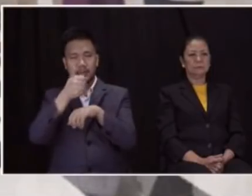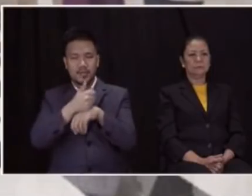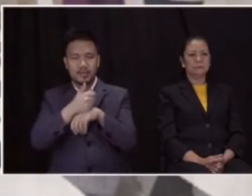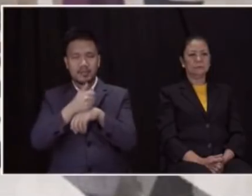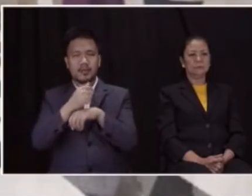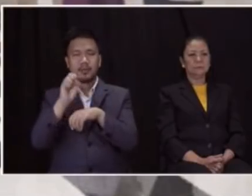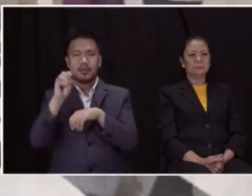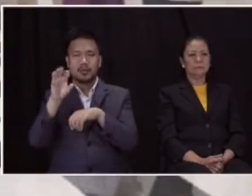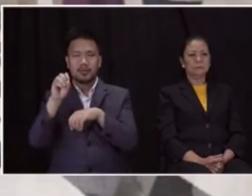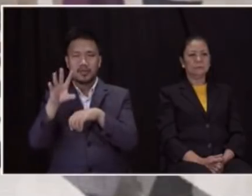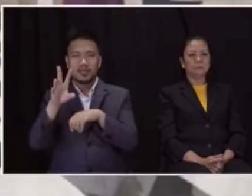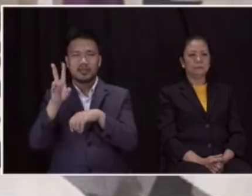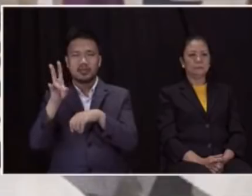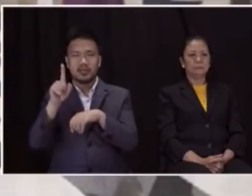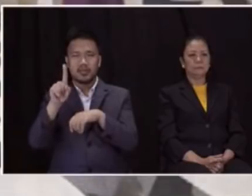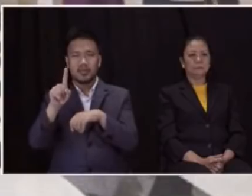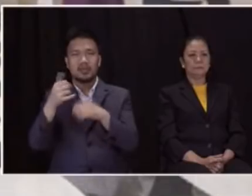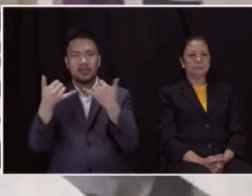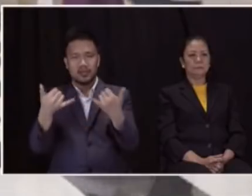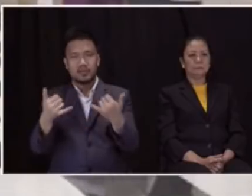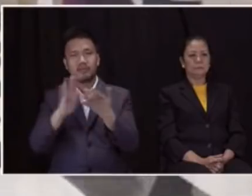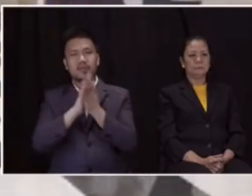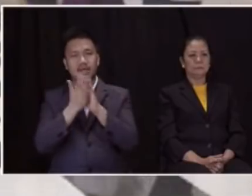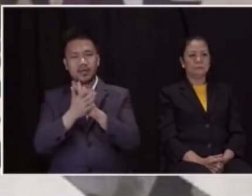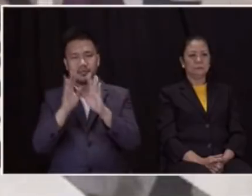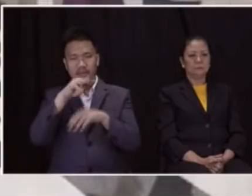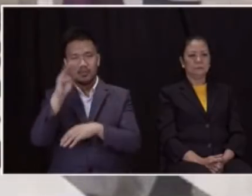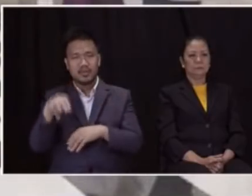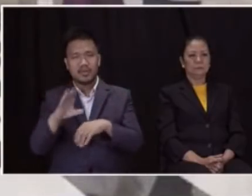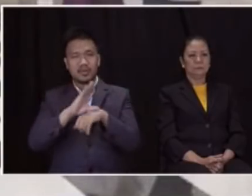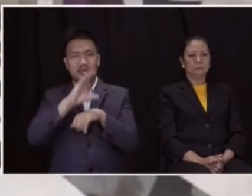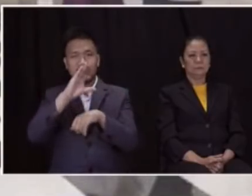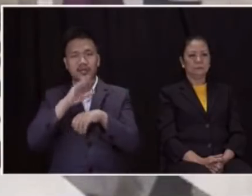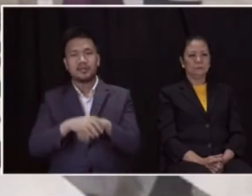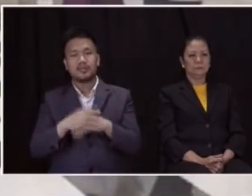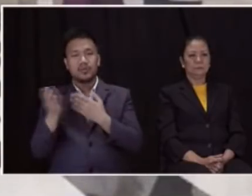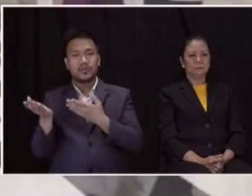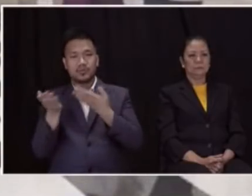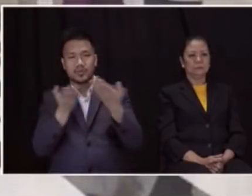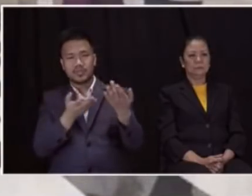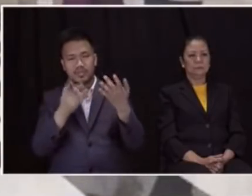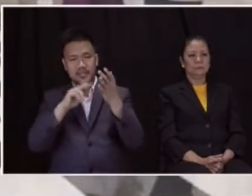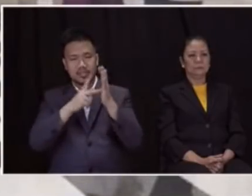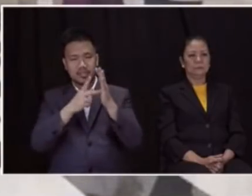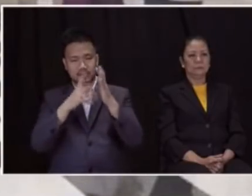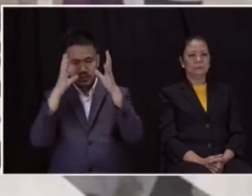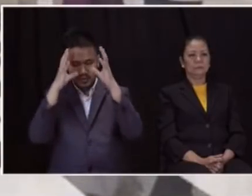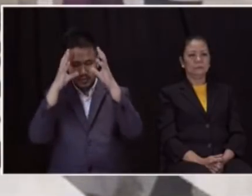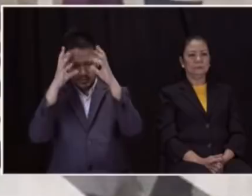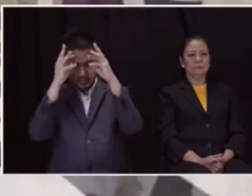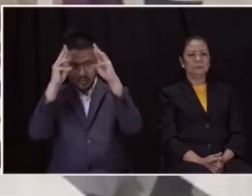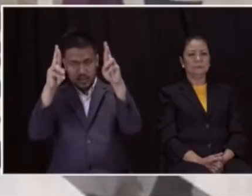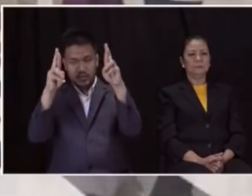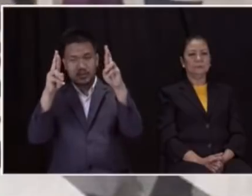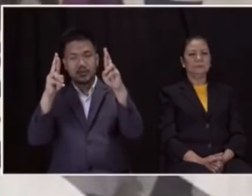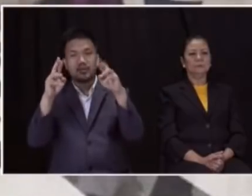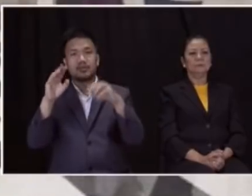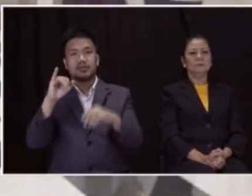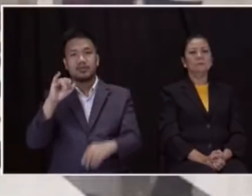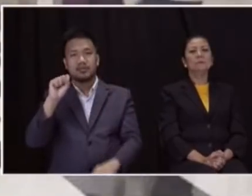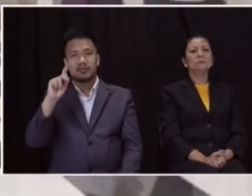1571, which is now the Manila Cathedral. To present the key to his city is the Honorable